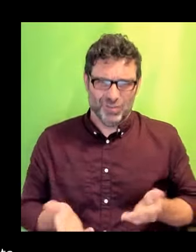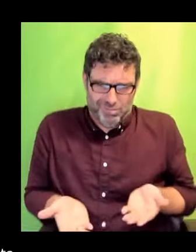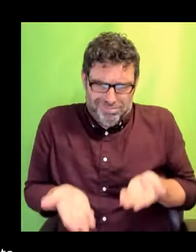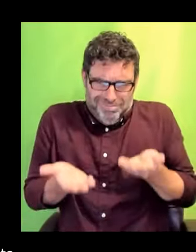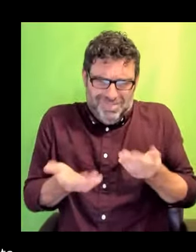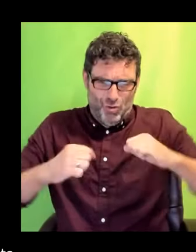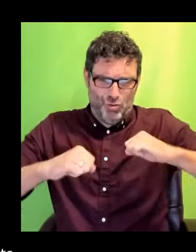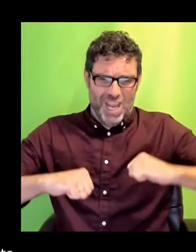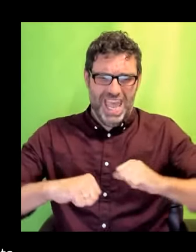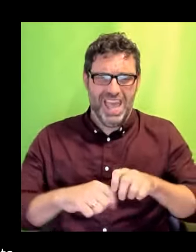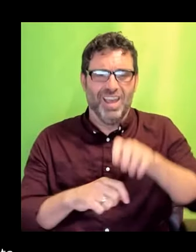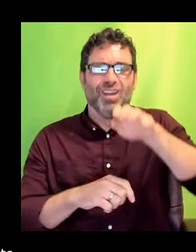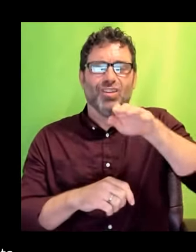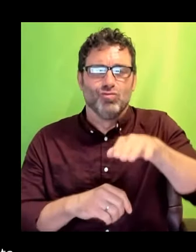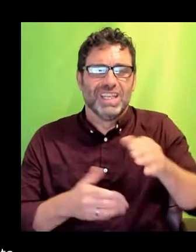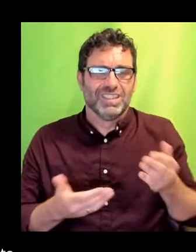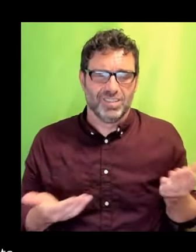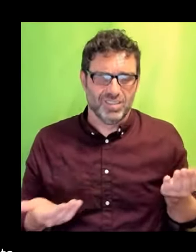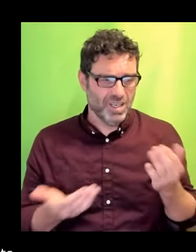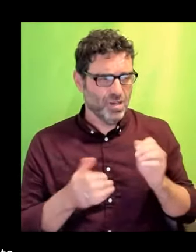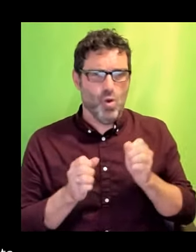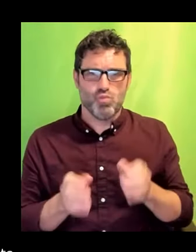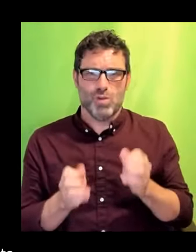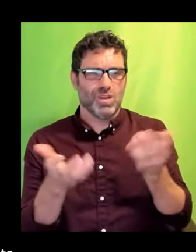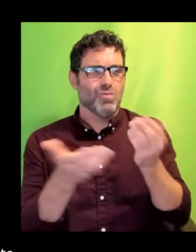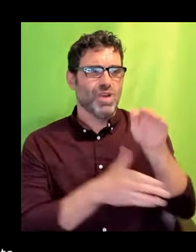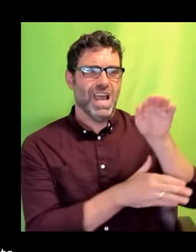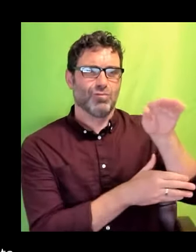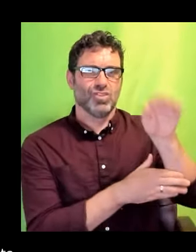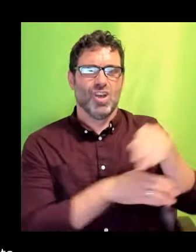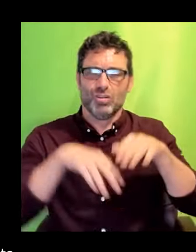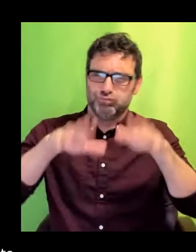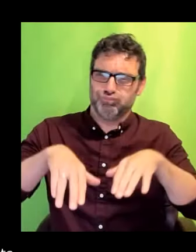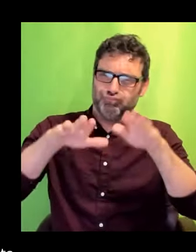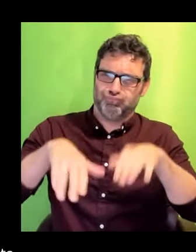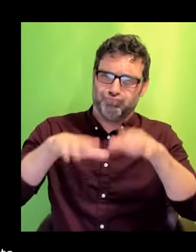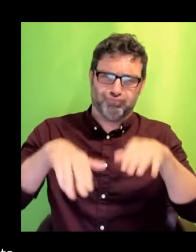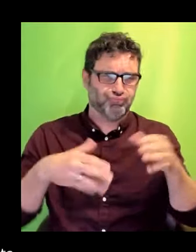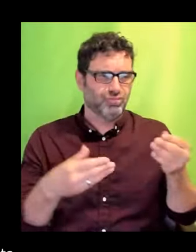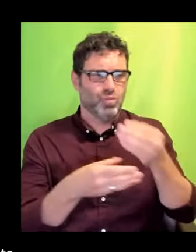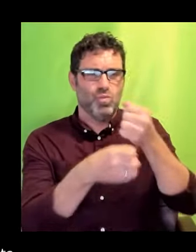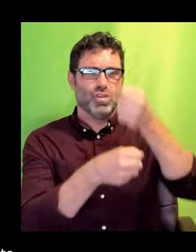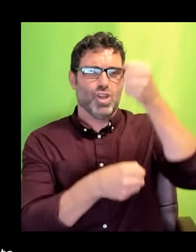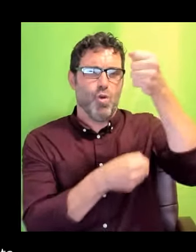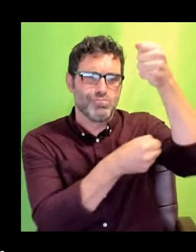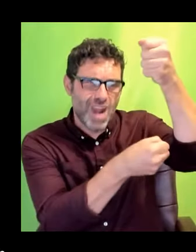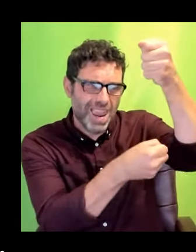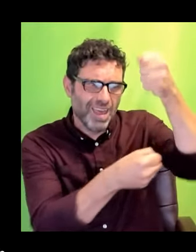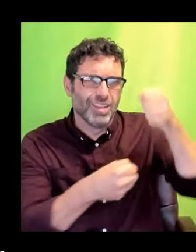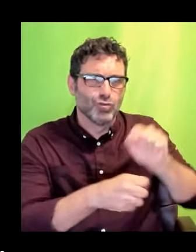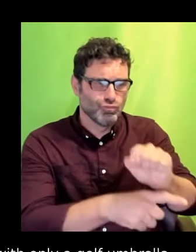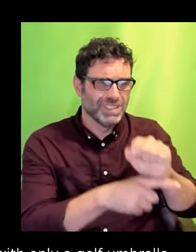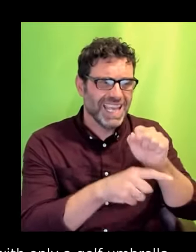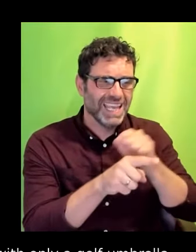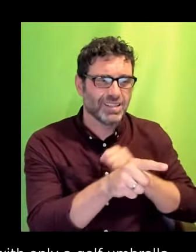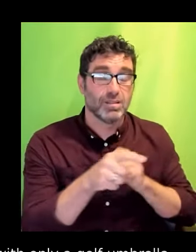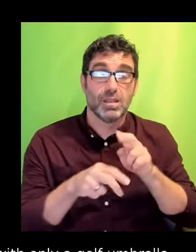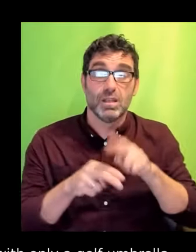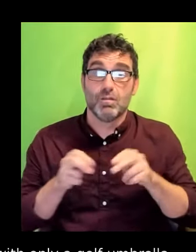the rain with only a golf umbrella for protection. A wheelchair that if it broke would leave her totally screwed.